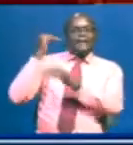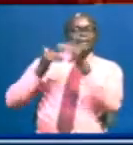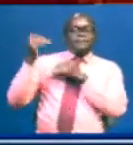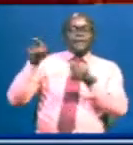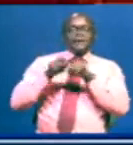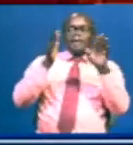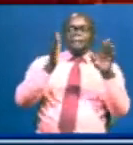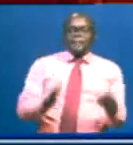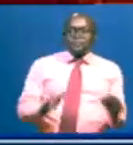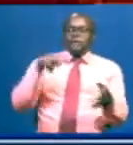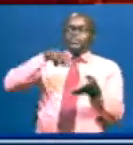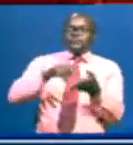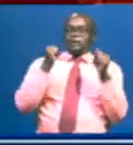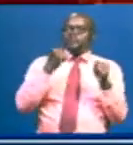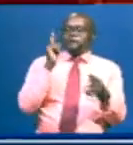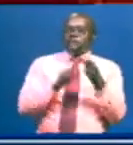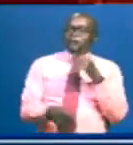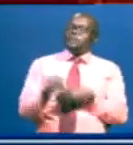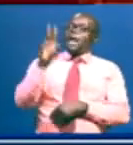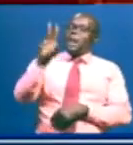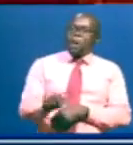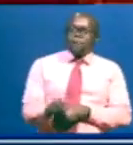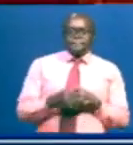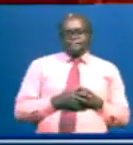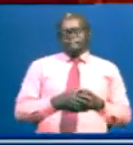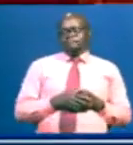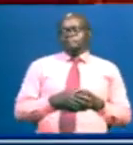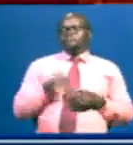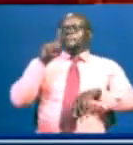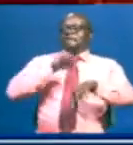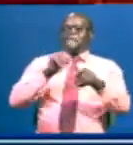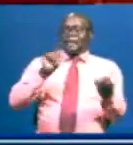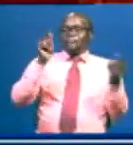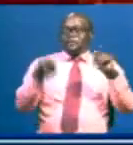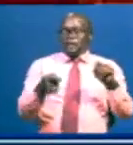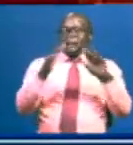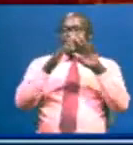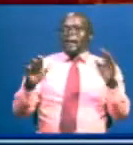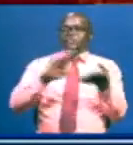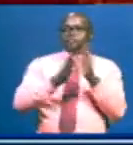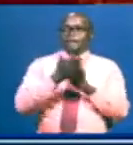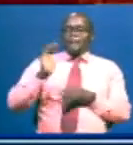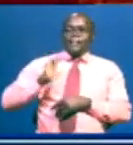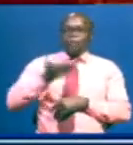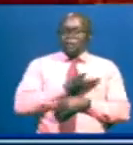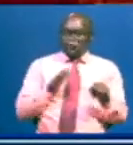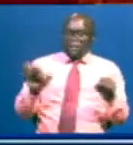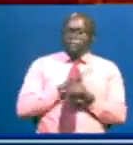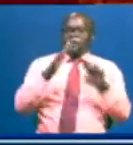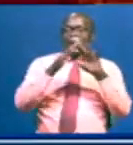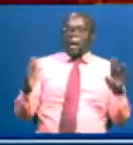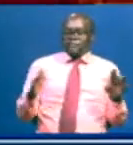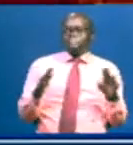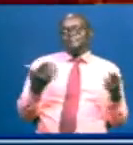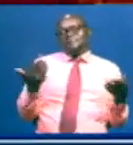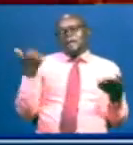who stood firm and said no. The day we convert this house into a committee of the whole, by all means, any